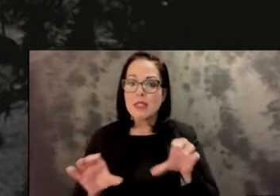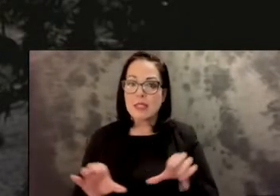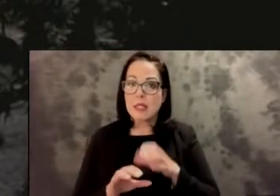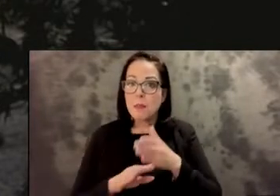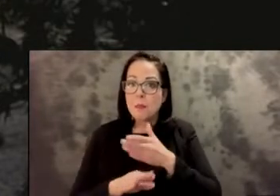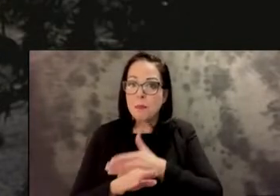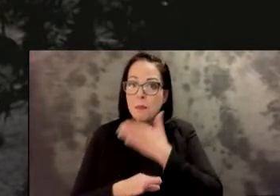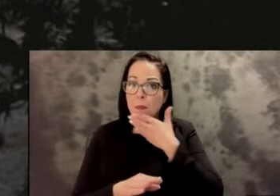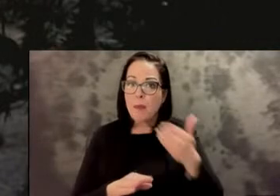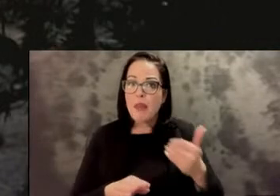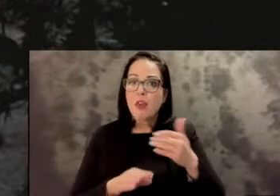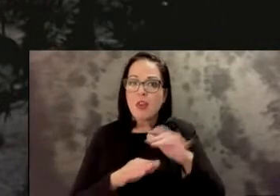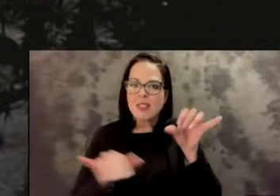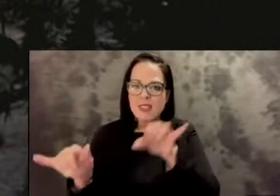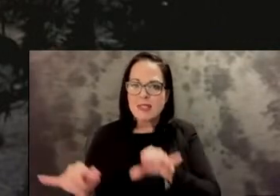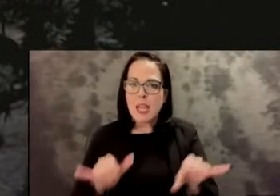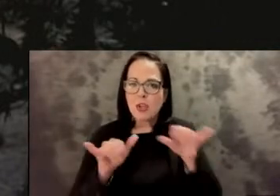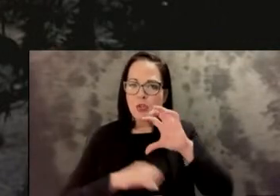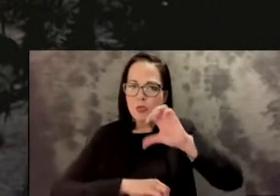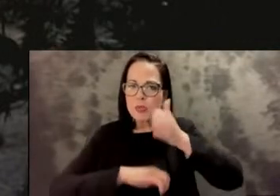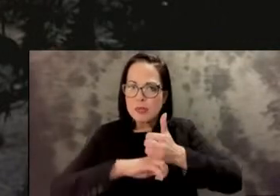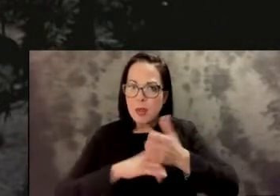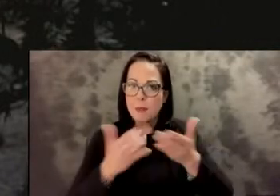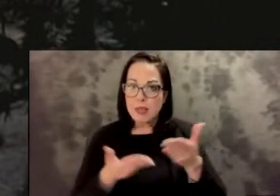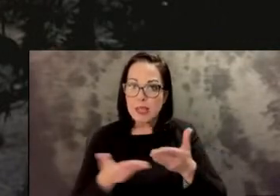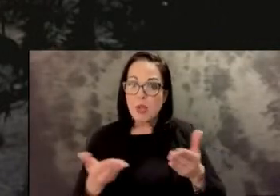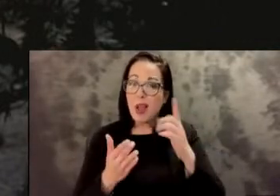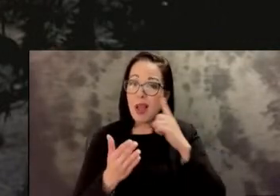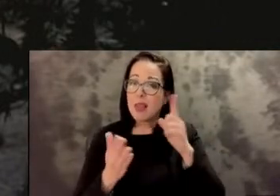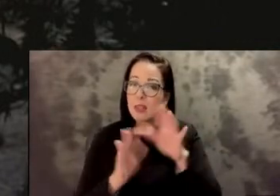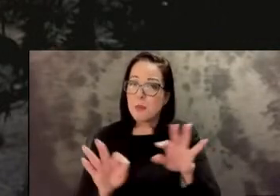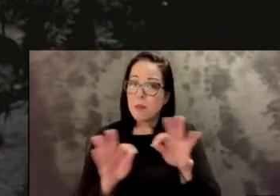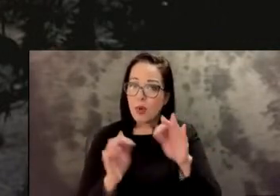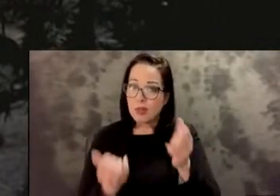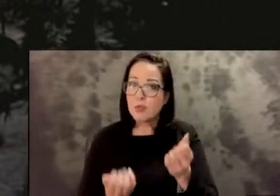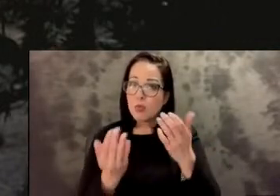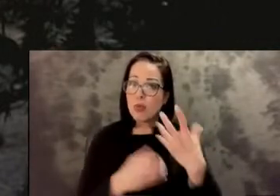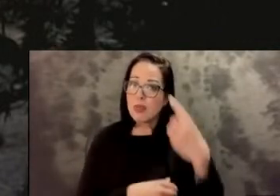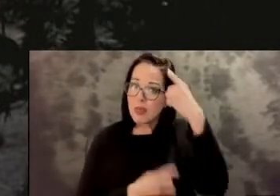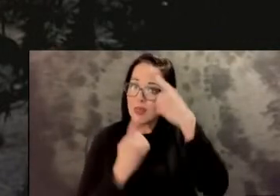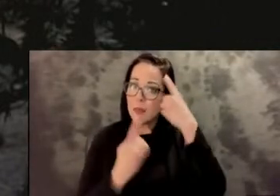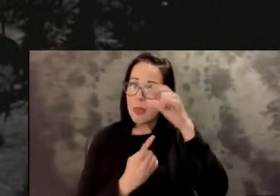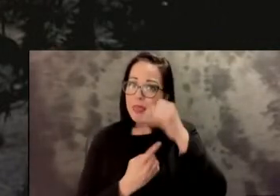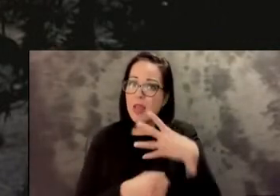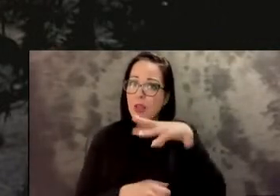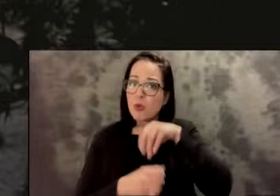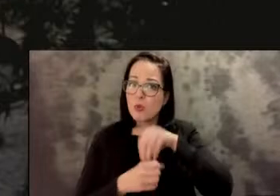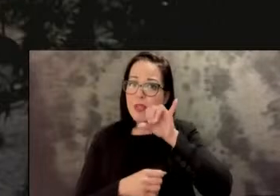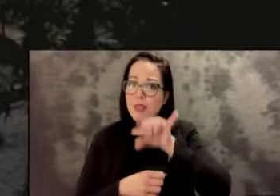I just wanted to lift that up as an important non-discrimination recommendation.